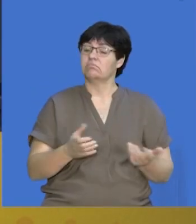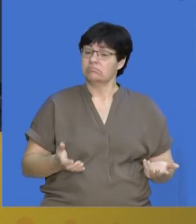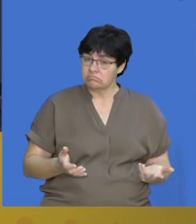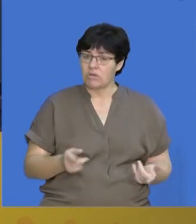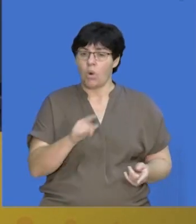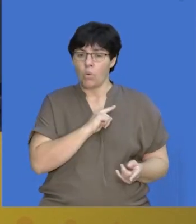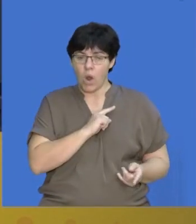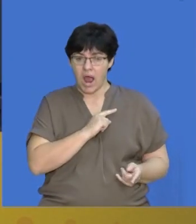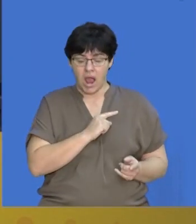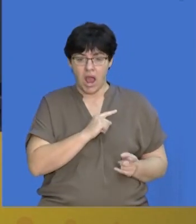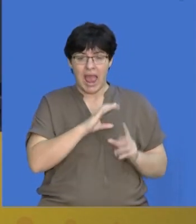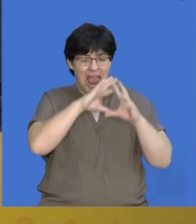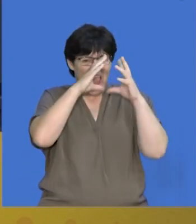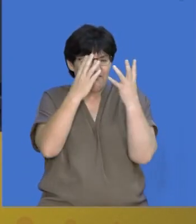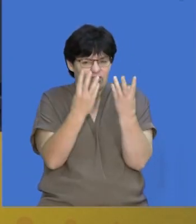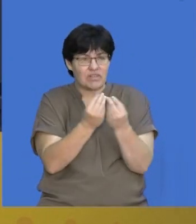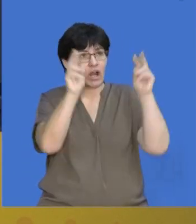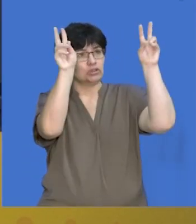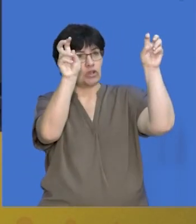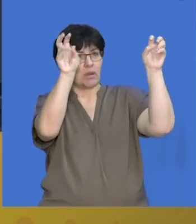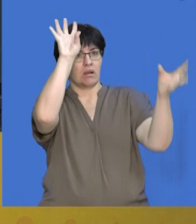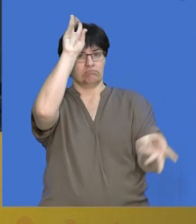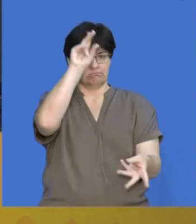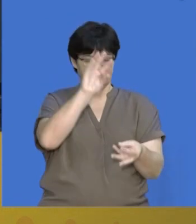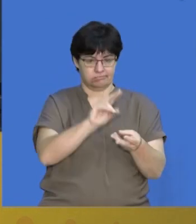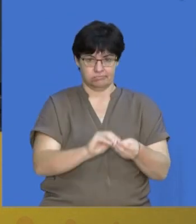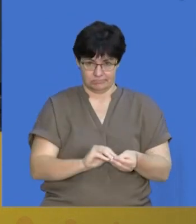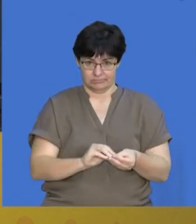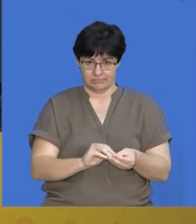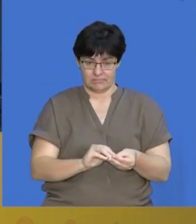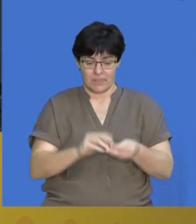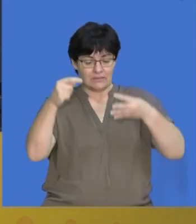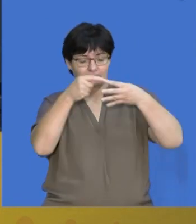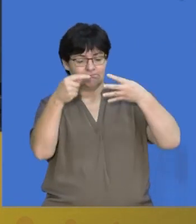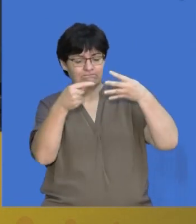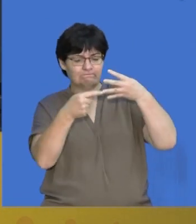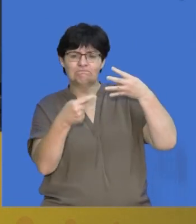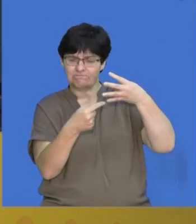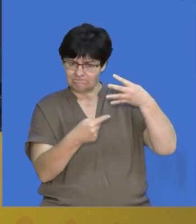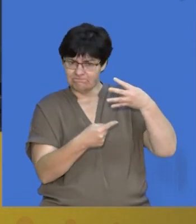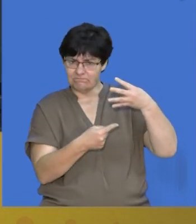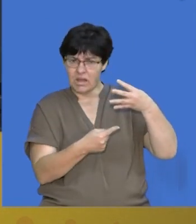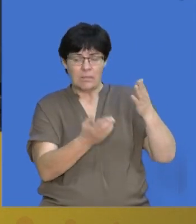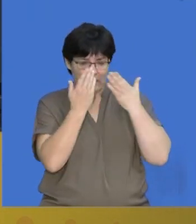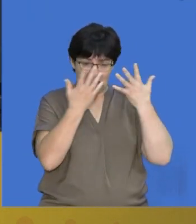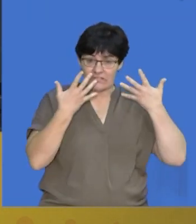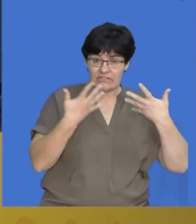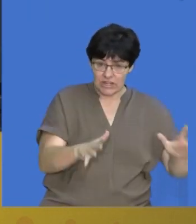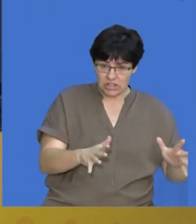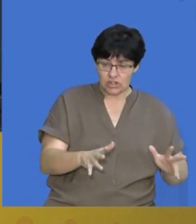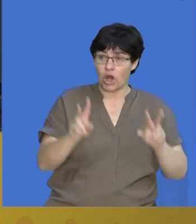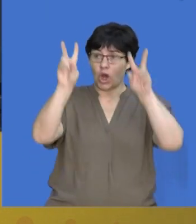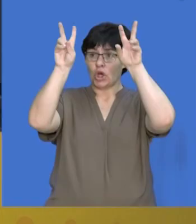for consolidation of a topic. It brings into account all the different aspects that you've studied in a